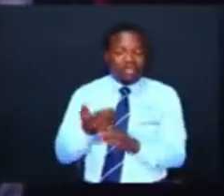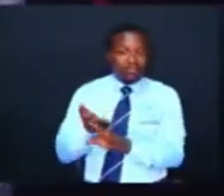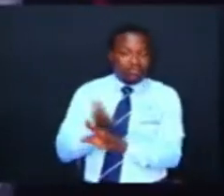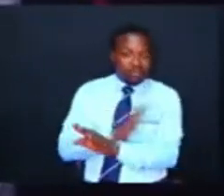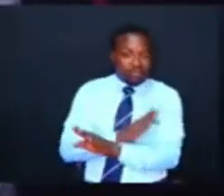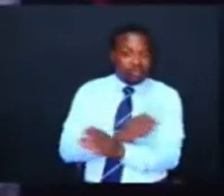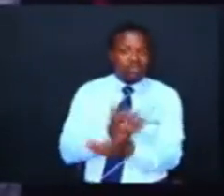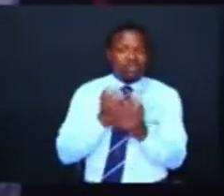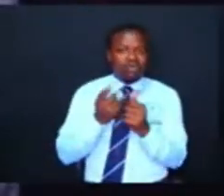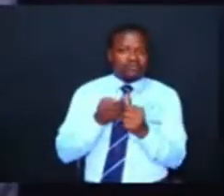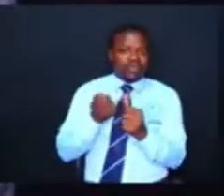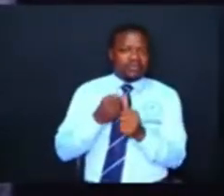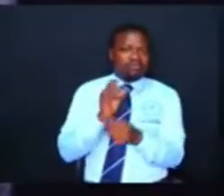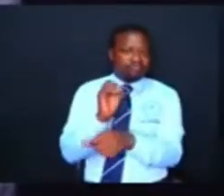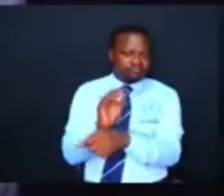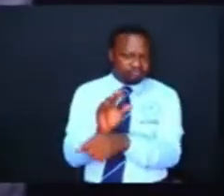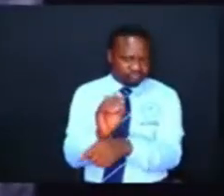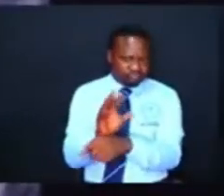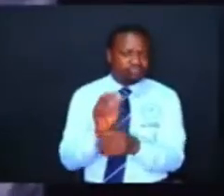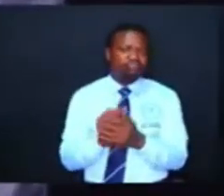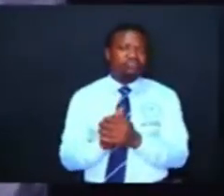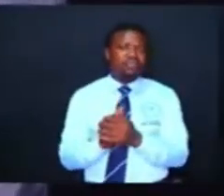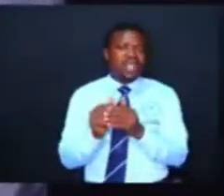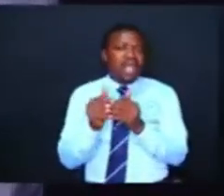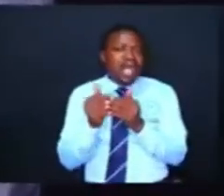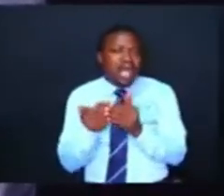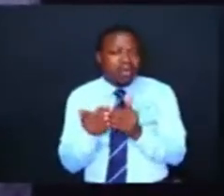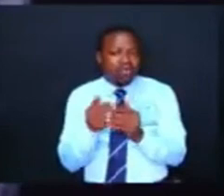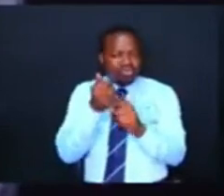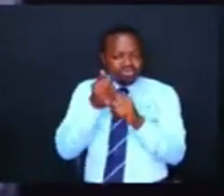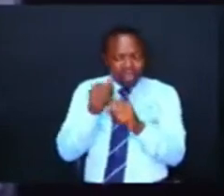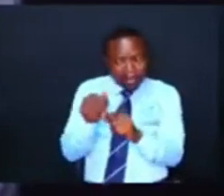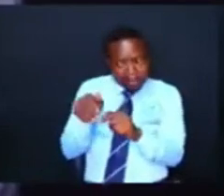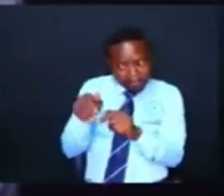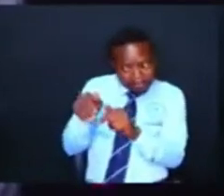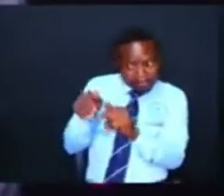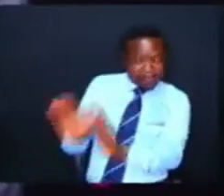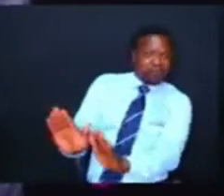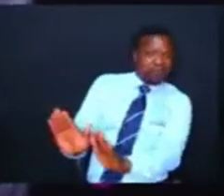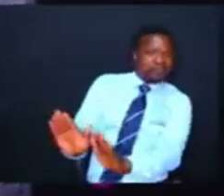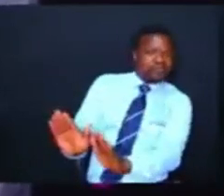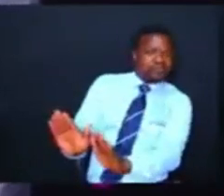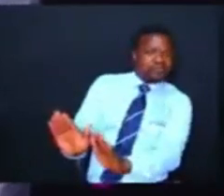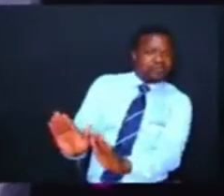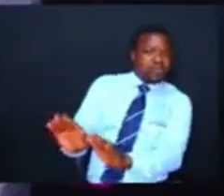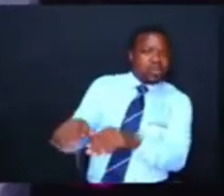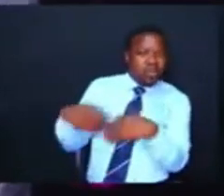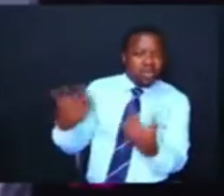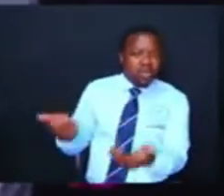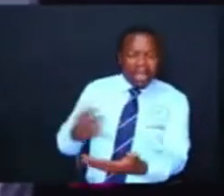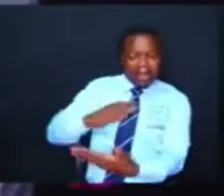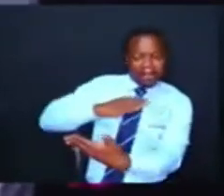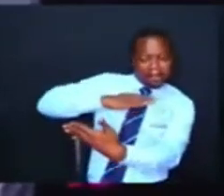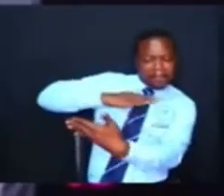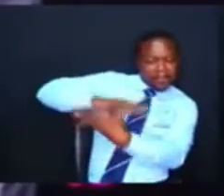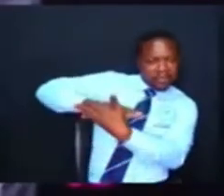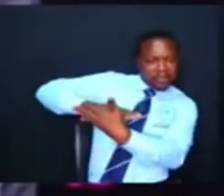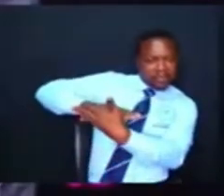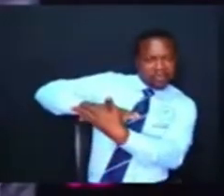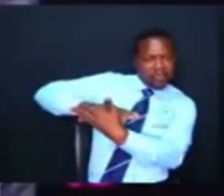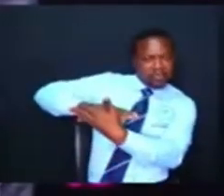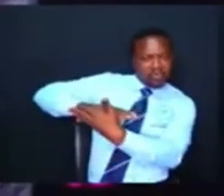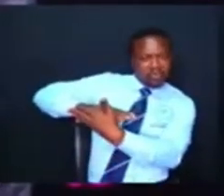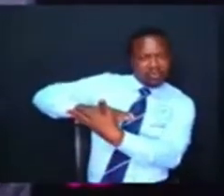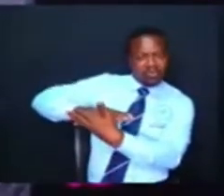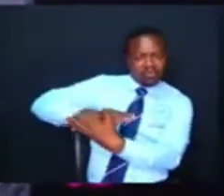offer an advice as to how to prevent it on top of all that we have